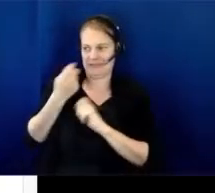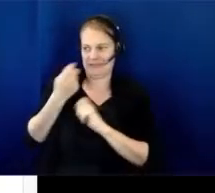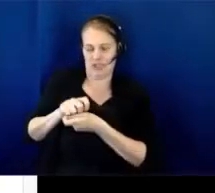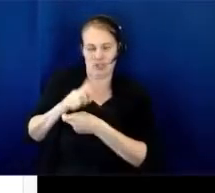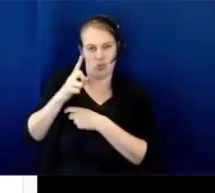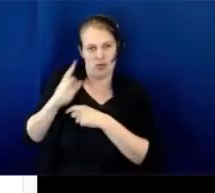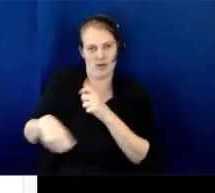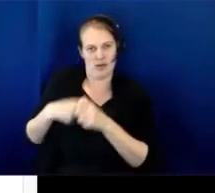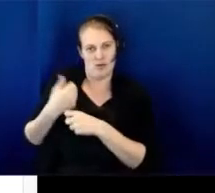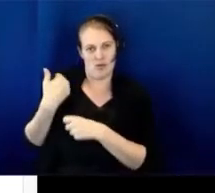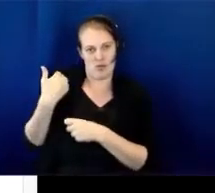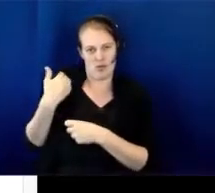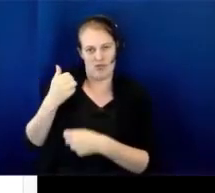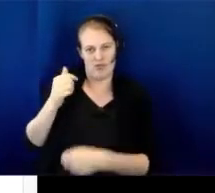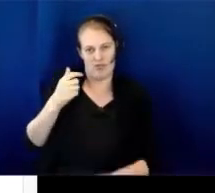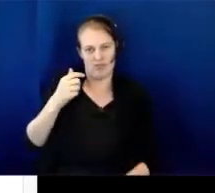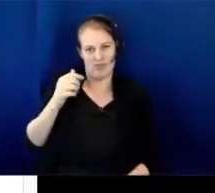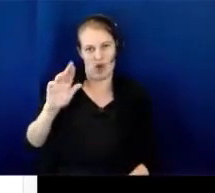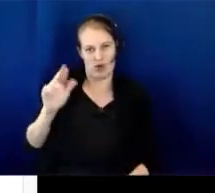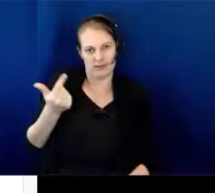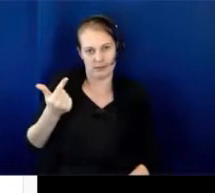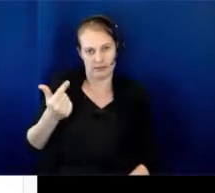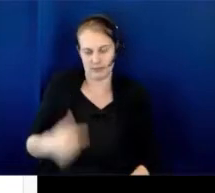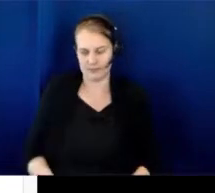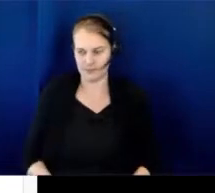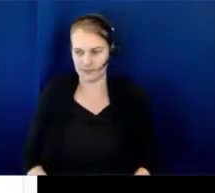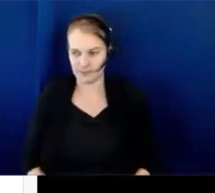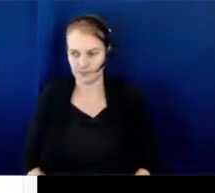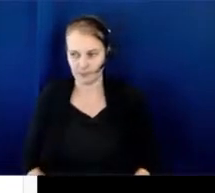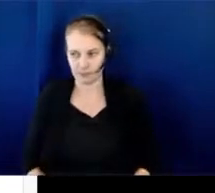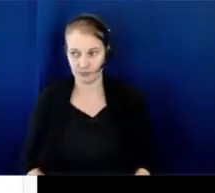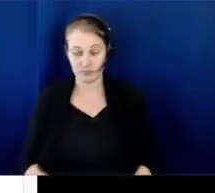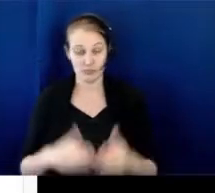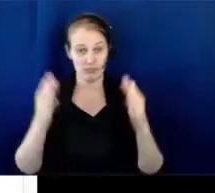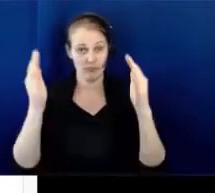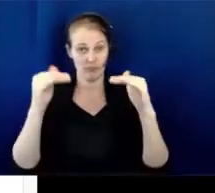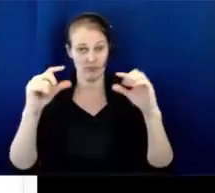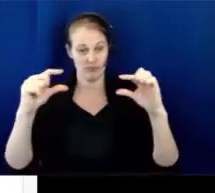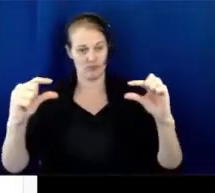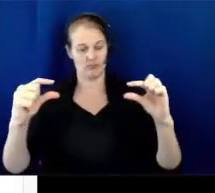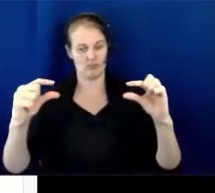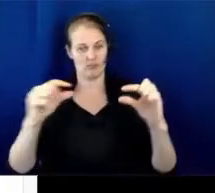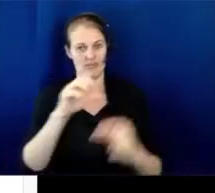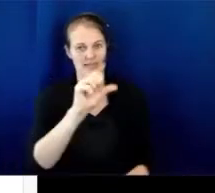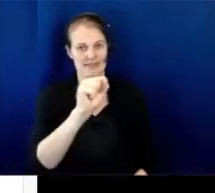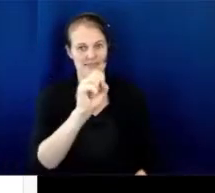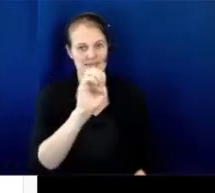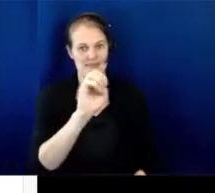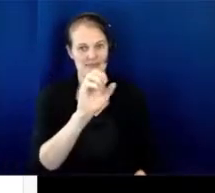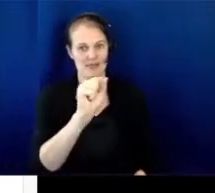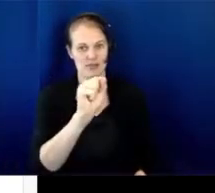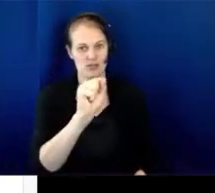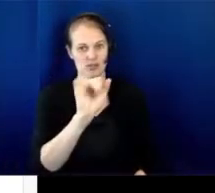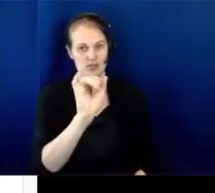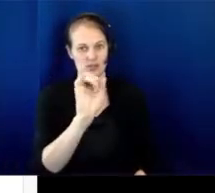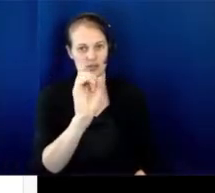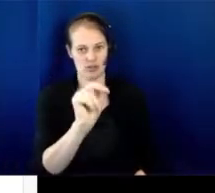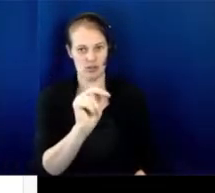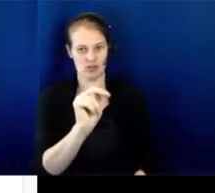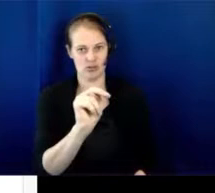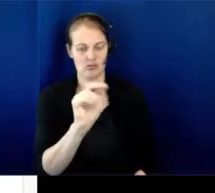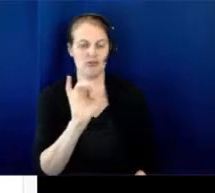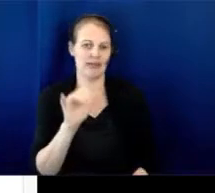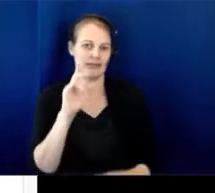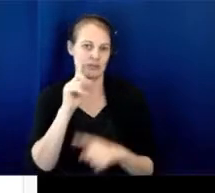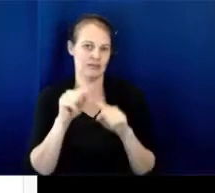August. So the next little area is called session. And this is one of the big differences in Macs, and I'll show you later